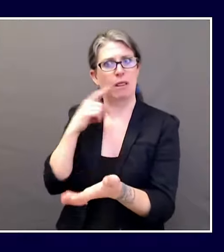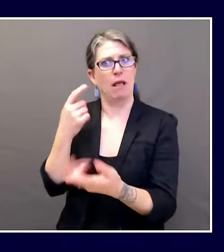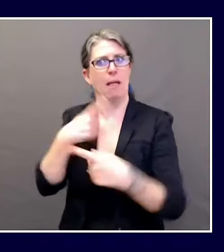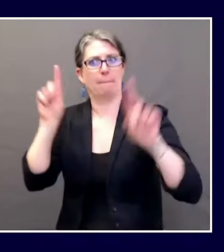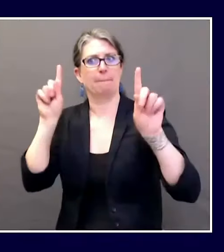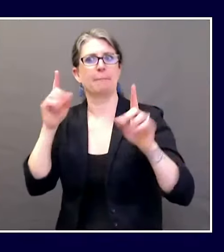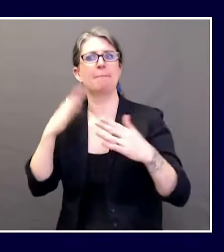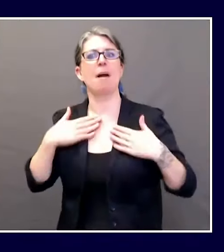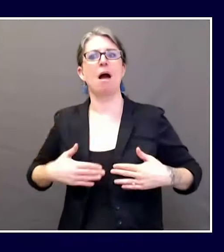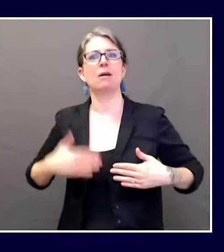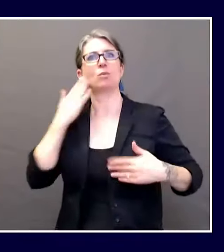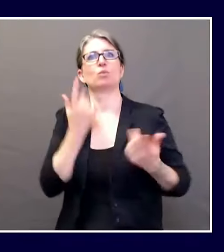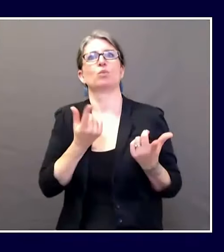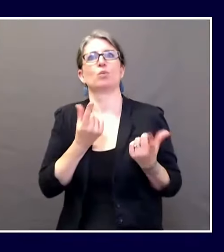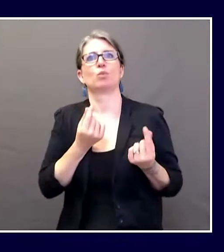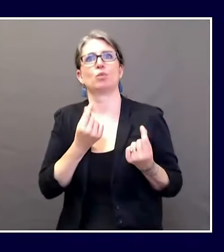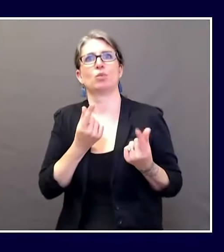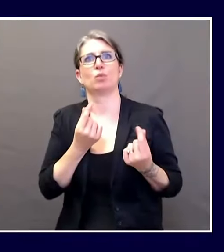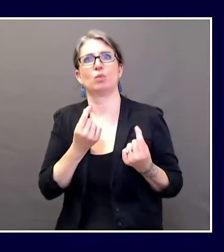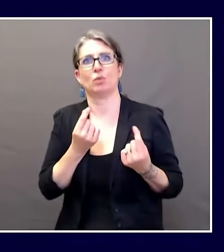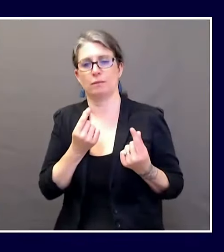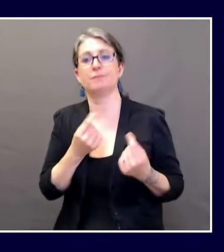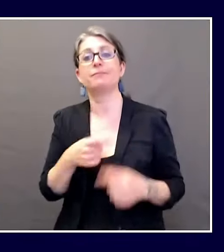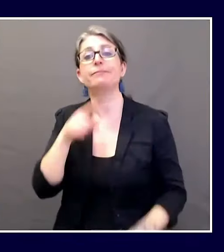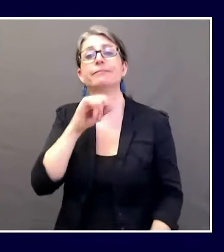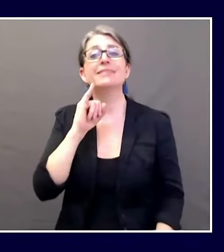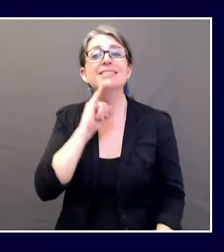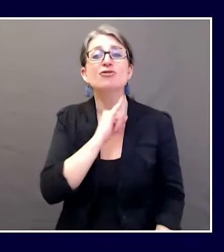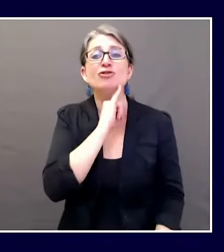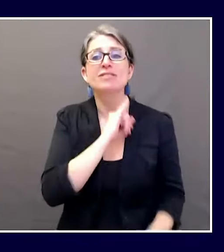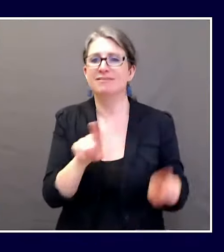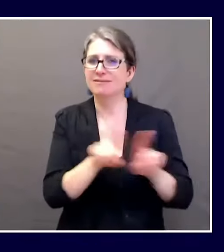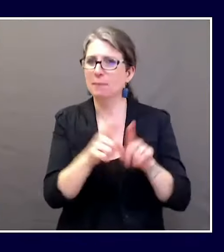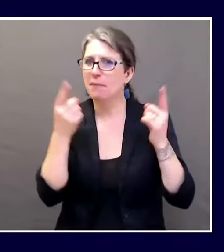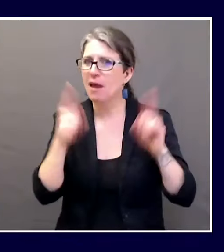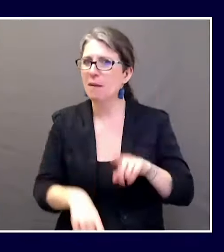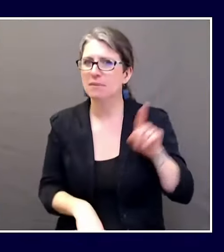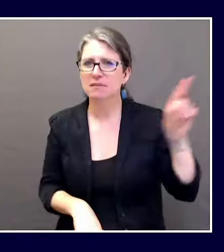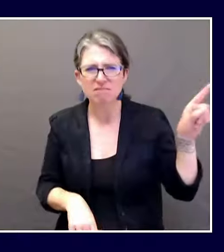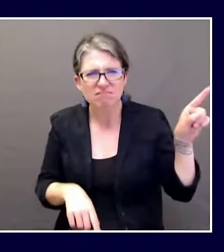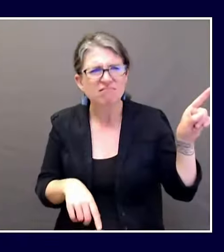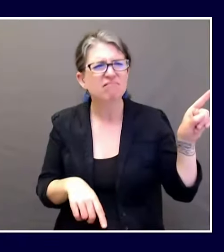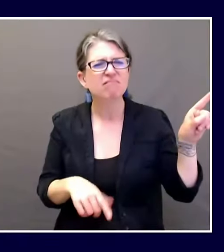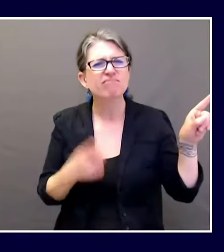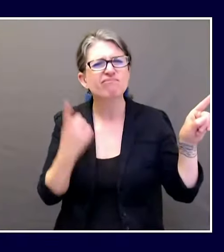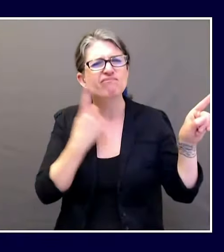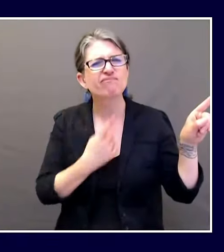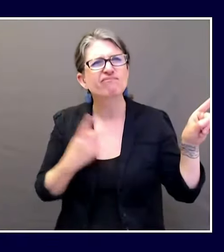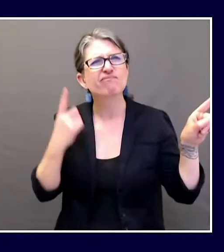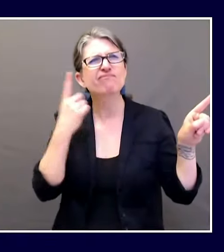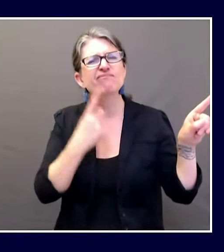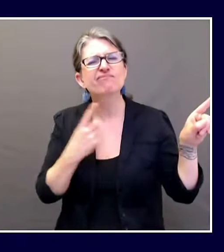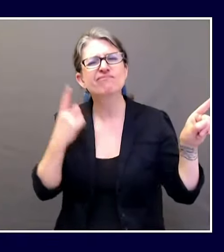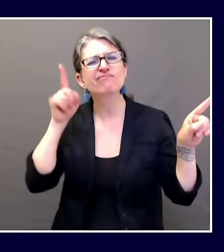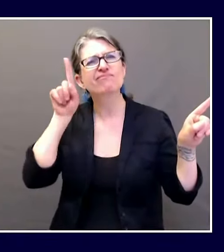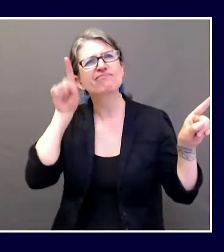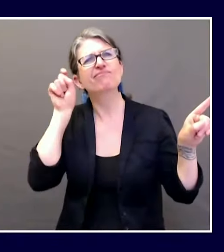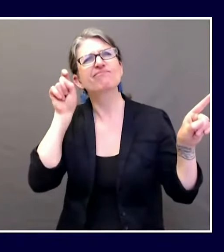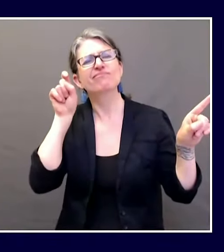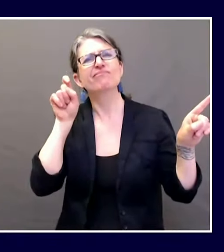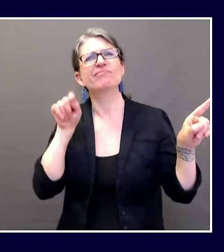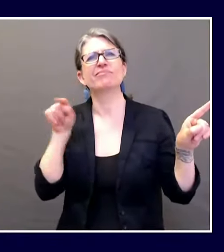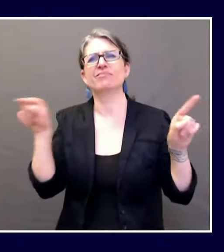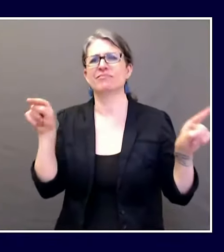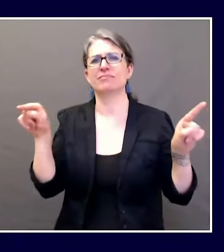from other parts of other countries. Generally speaking, when you couple those two, the natural immunity plus